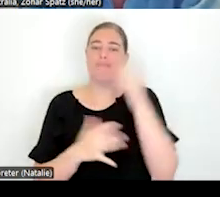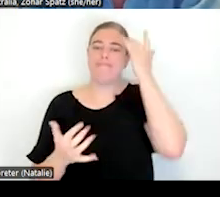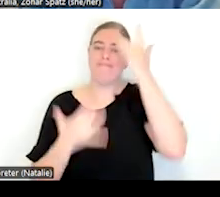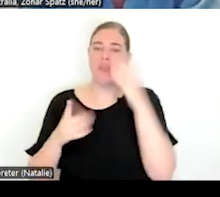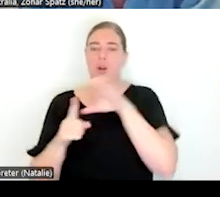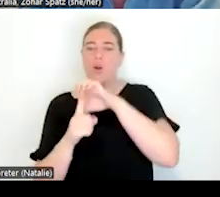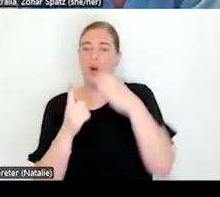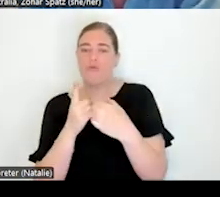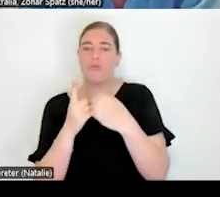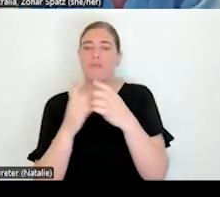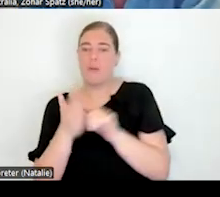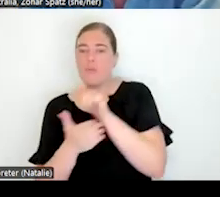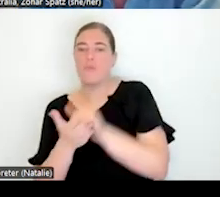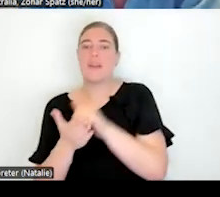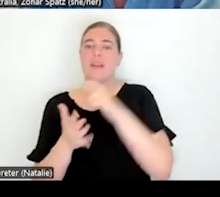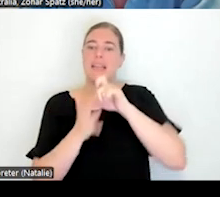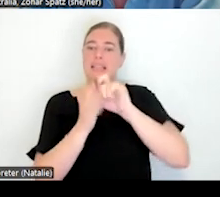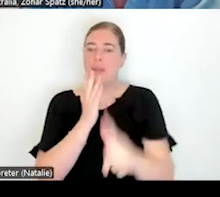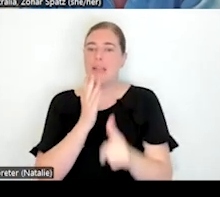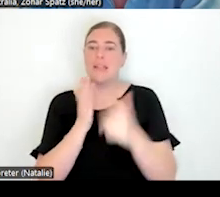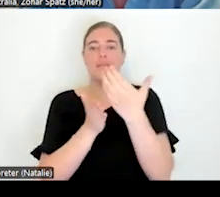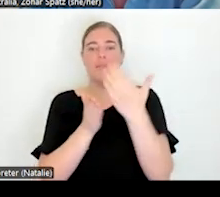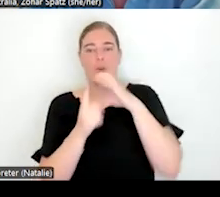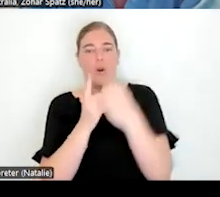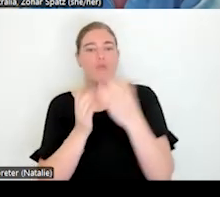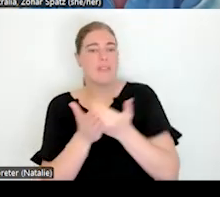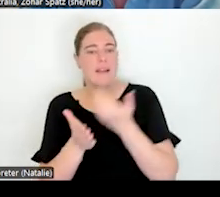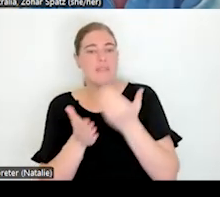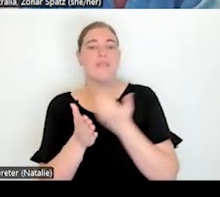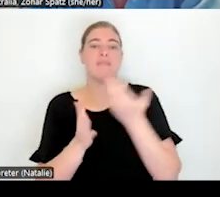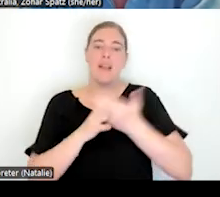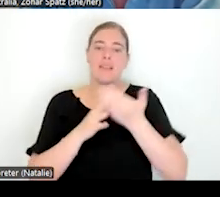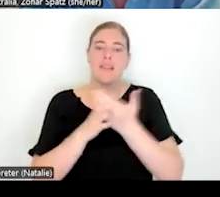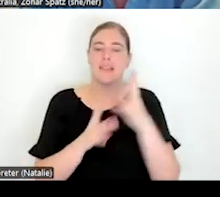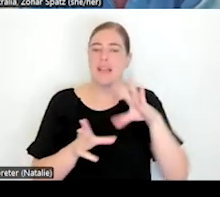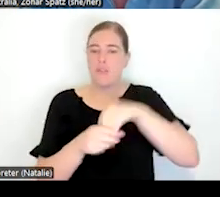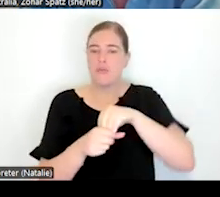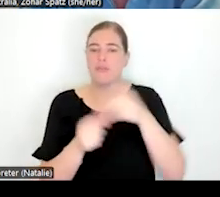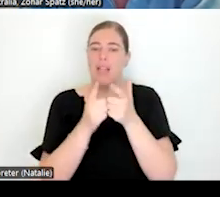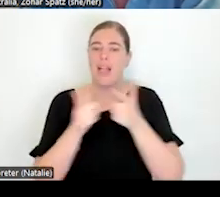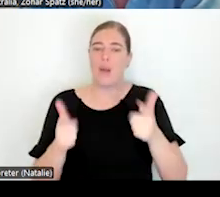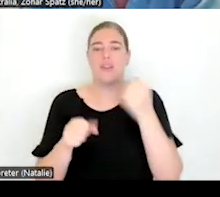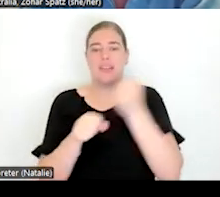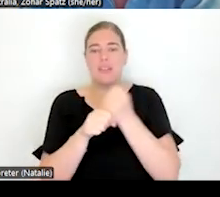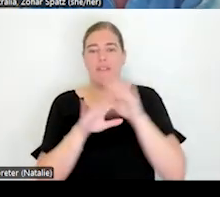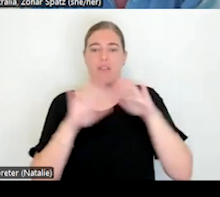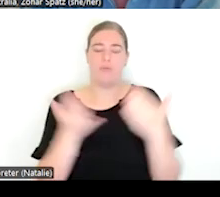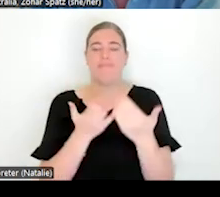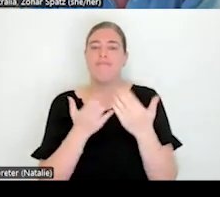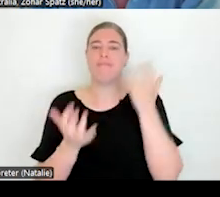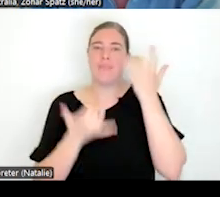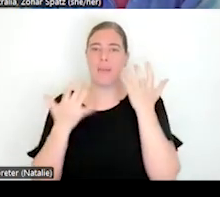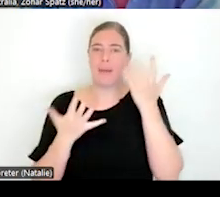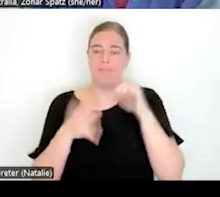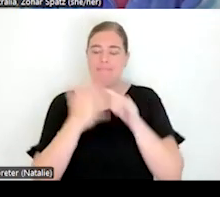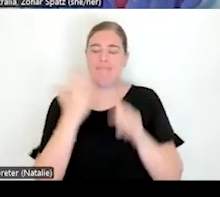disability cultural safety, access and inclusion, language, and geographical considerations when